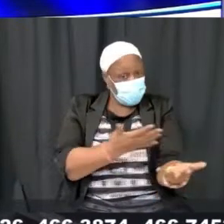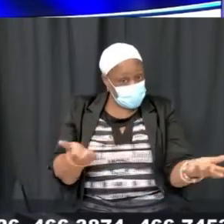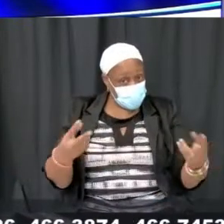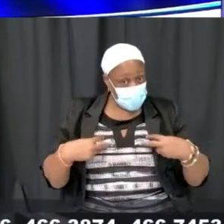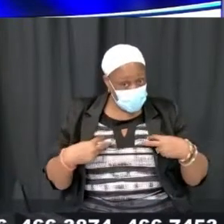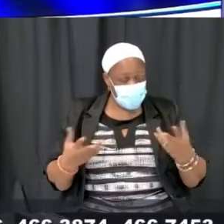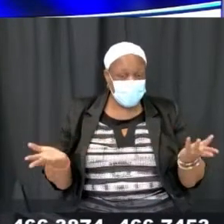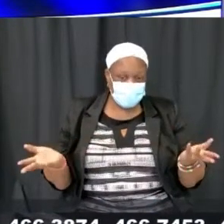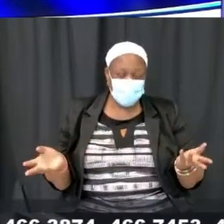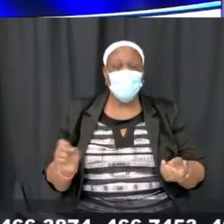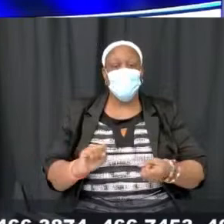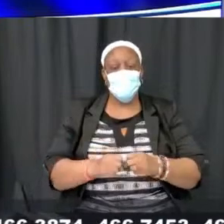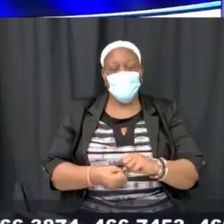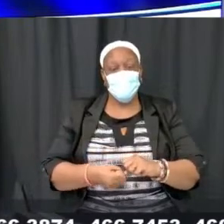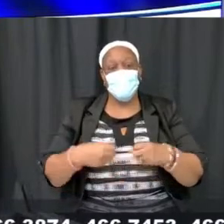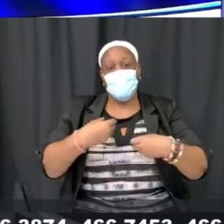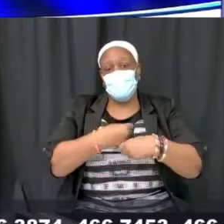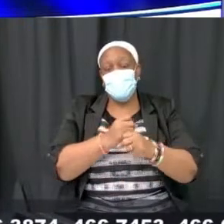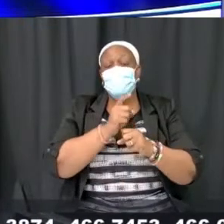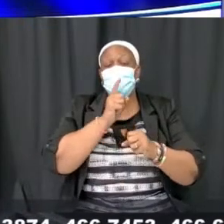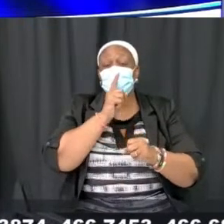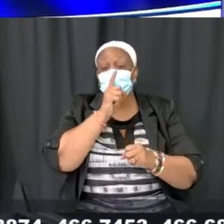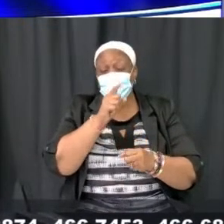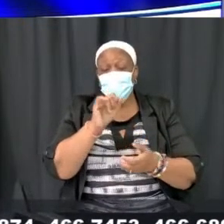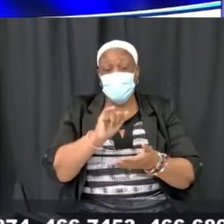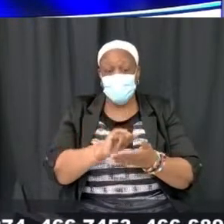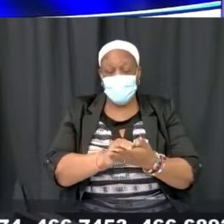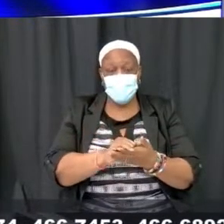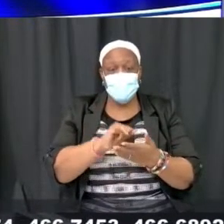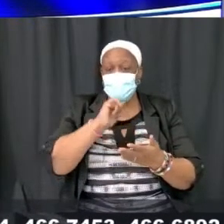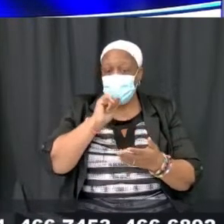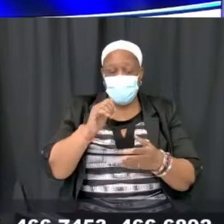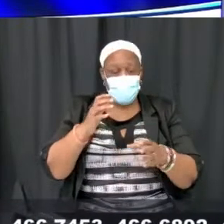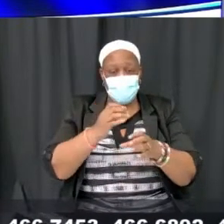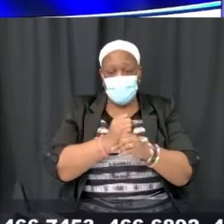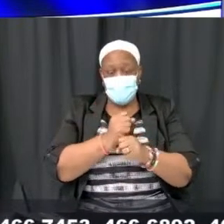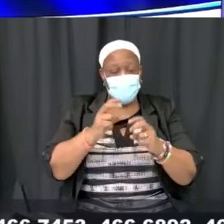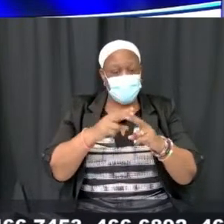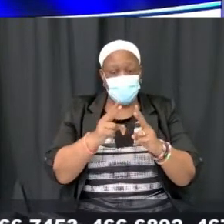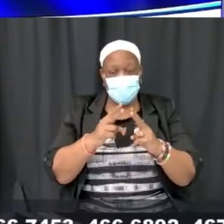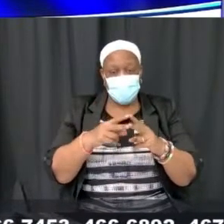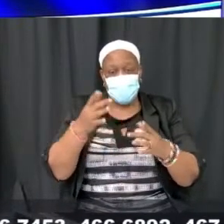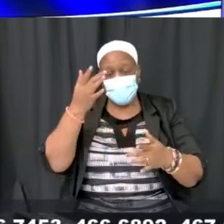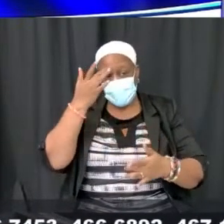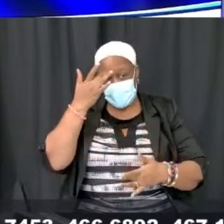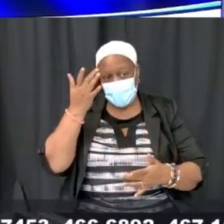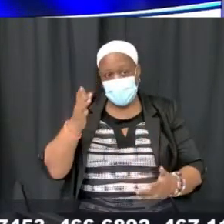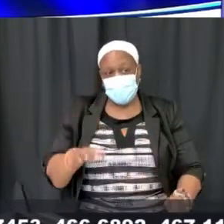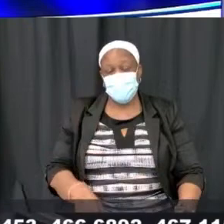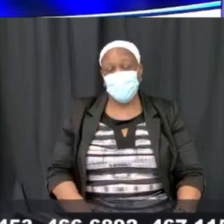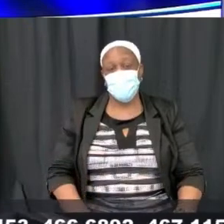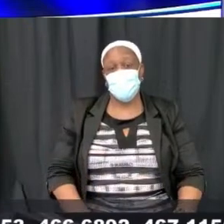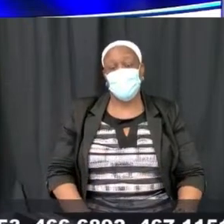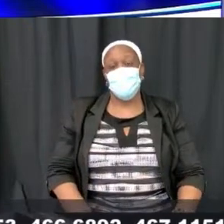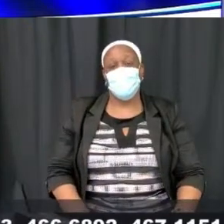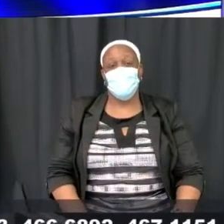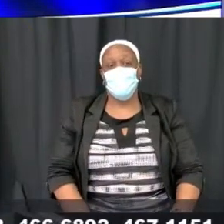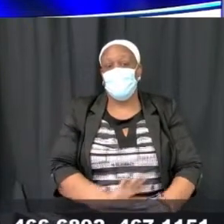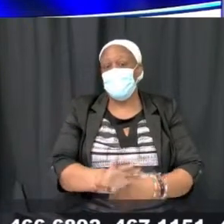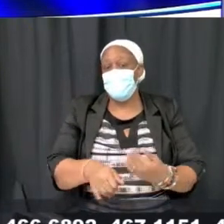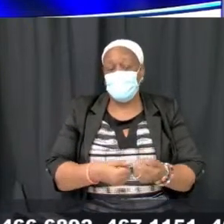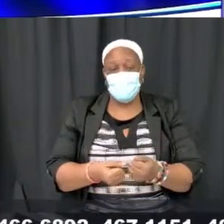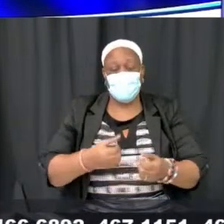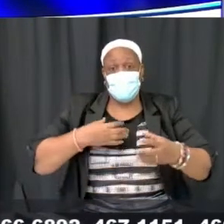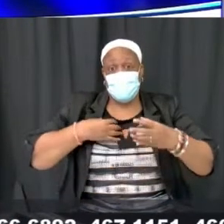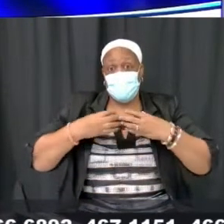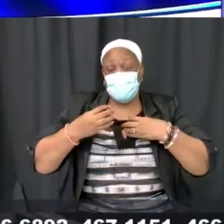the individual remains stable, and if there are any symptoms of concern, that individual